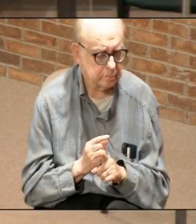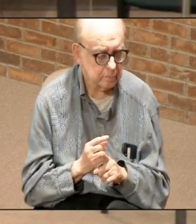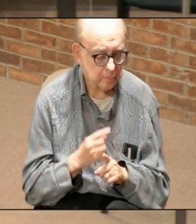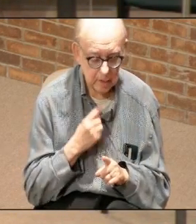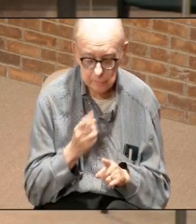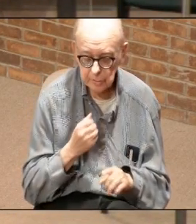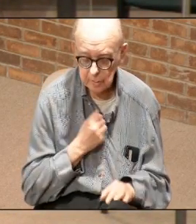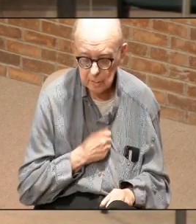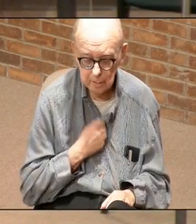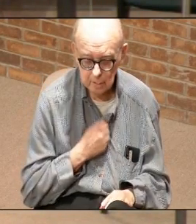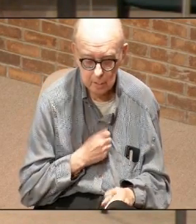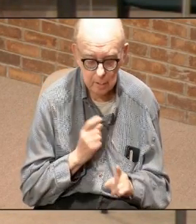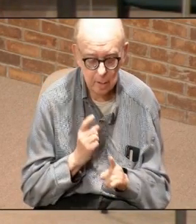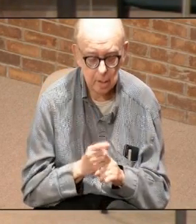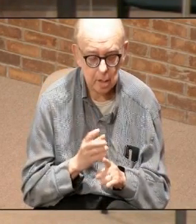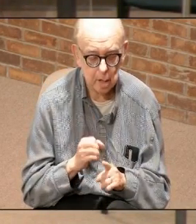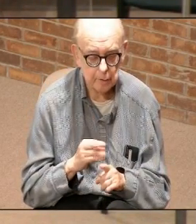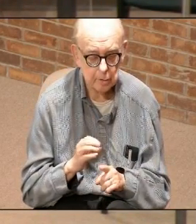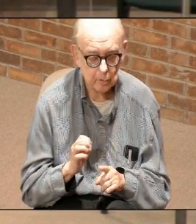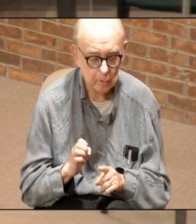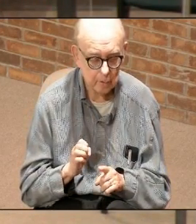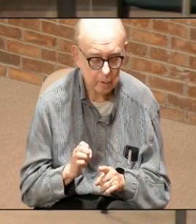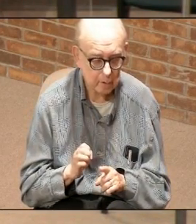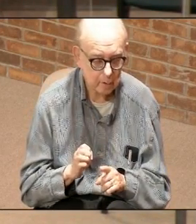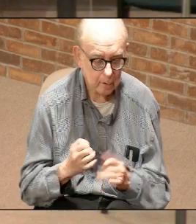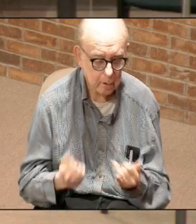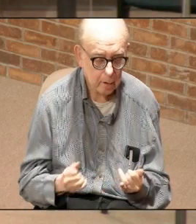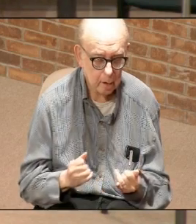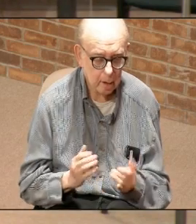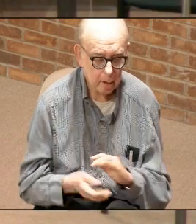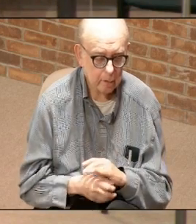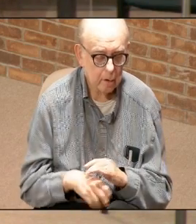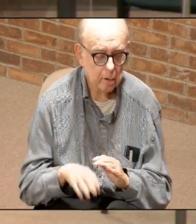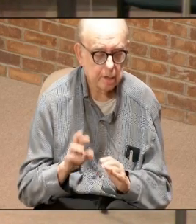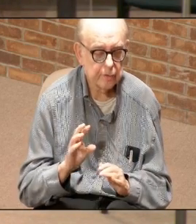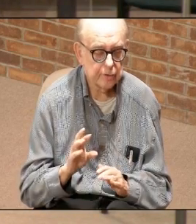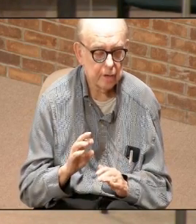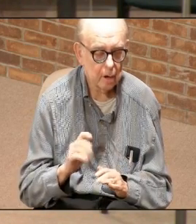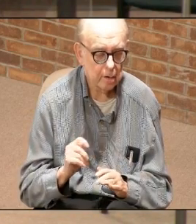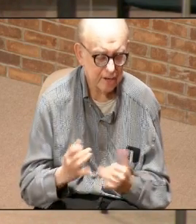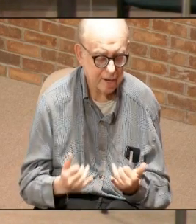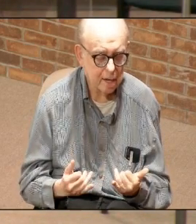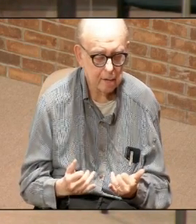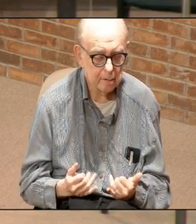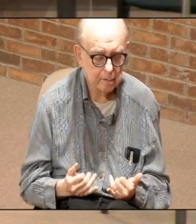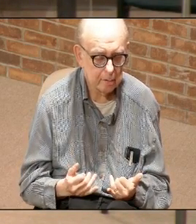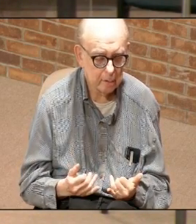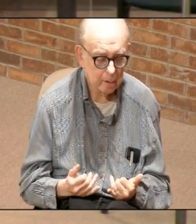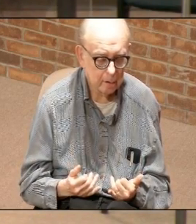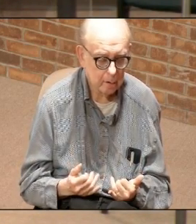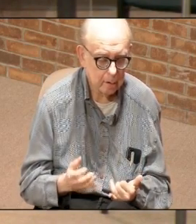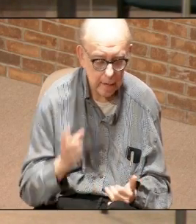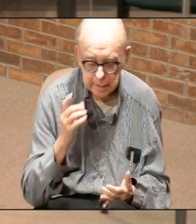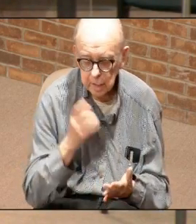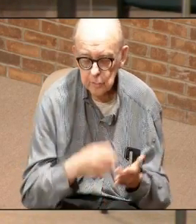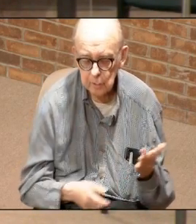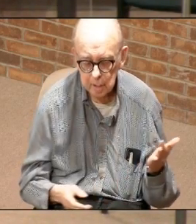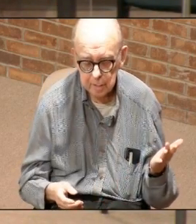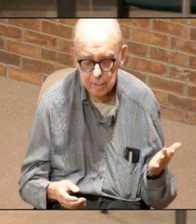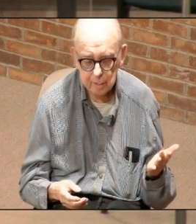Well, I'm sorry, Common Core. Now we call it CRT. And so guess